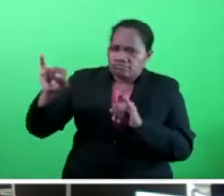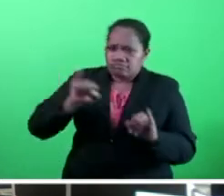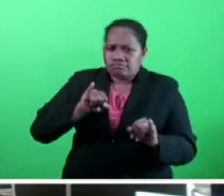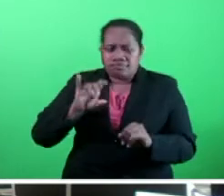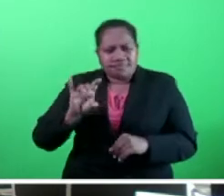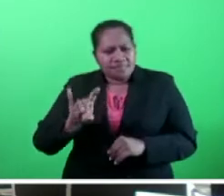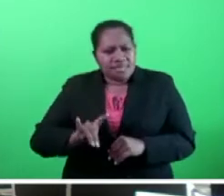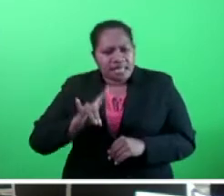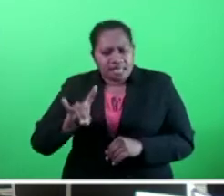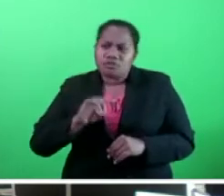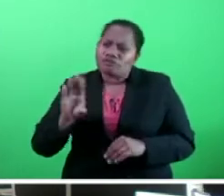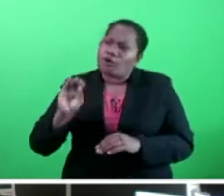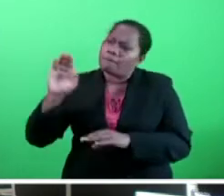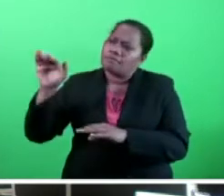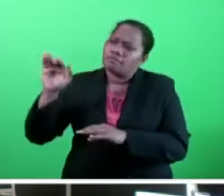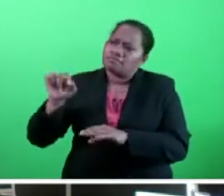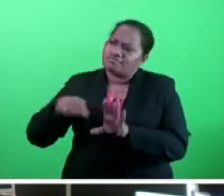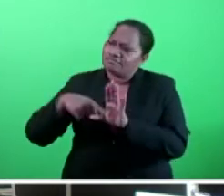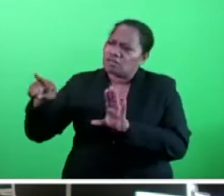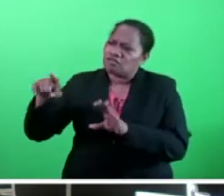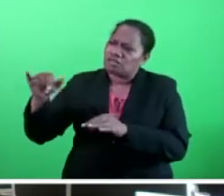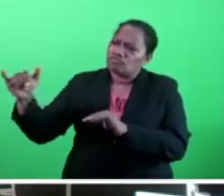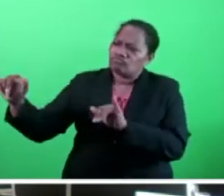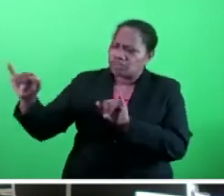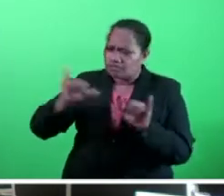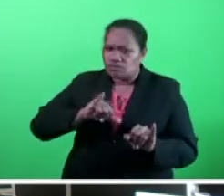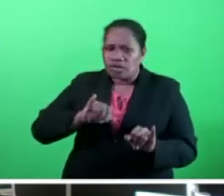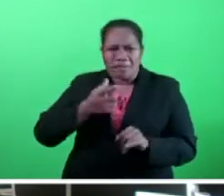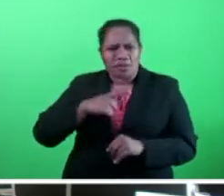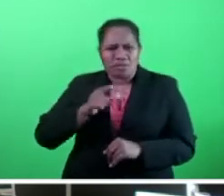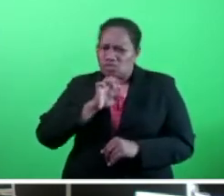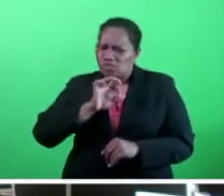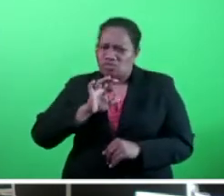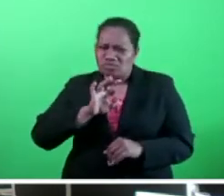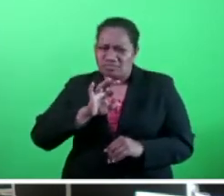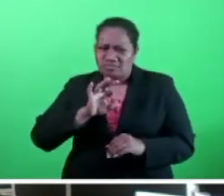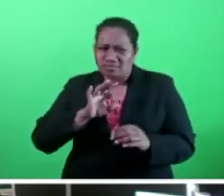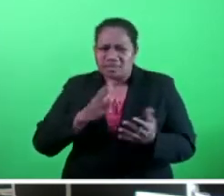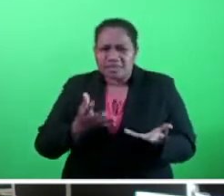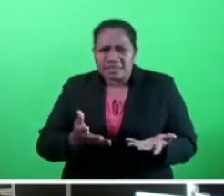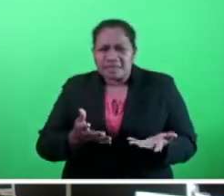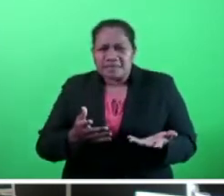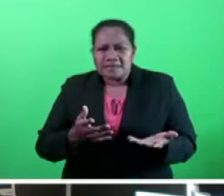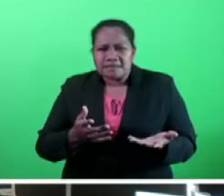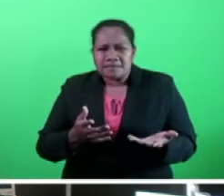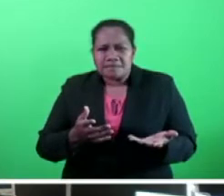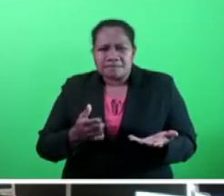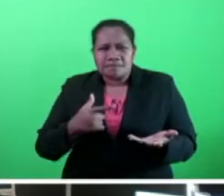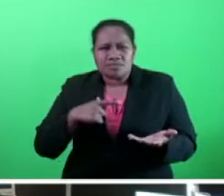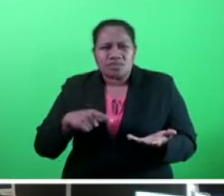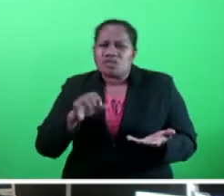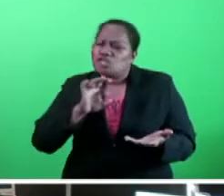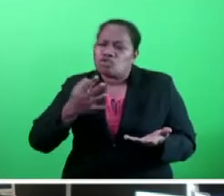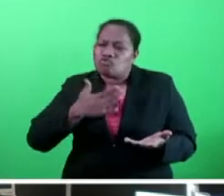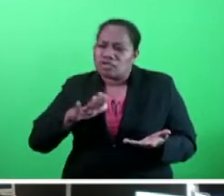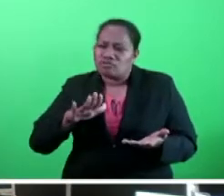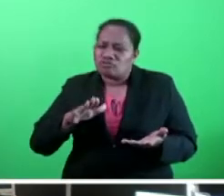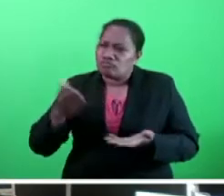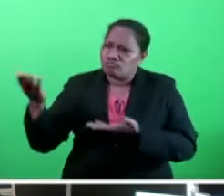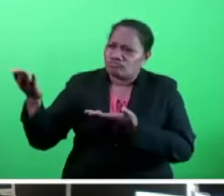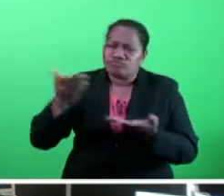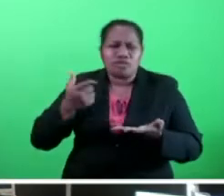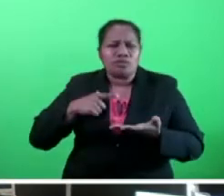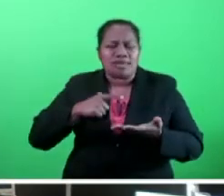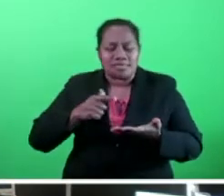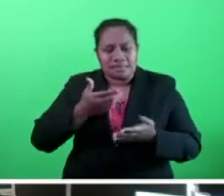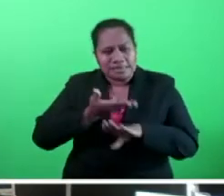from outside because we do not want to inadvertently introduce any new disease. And we've been